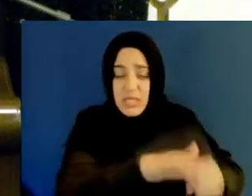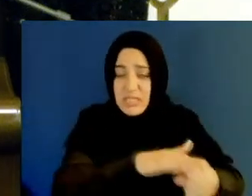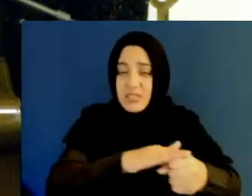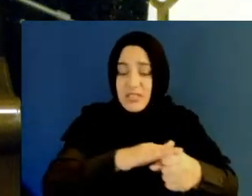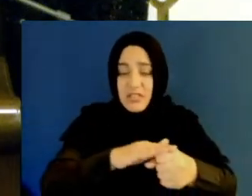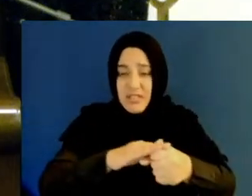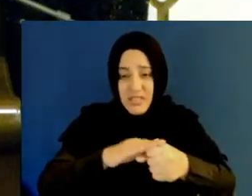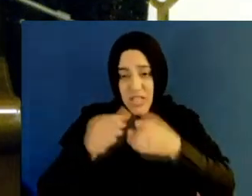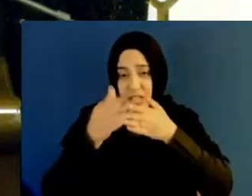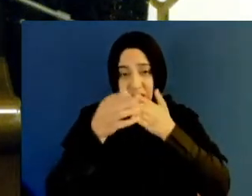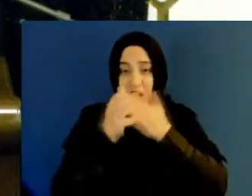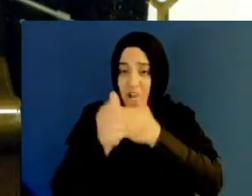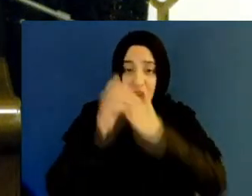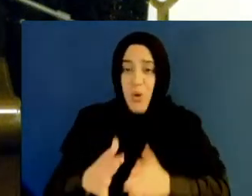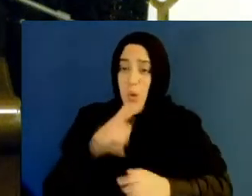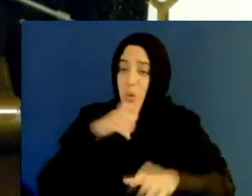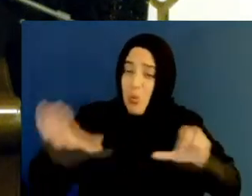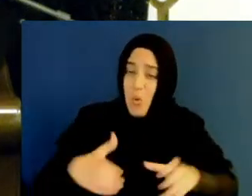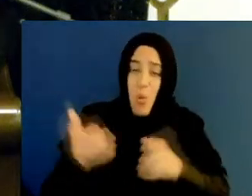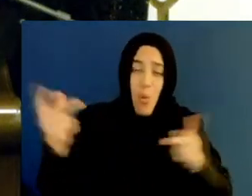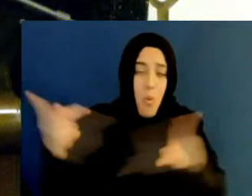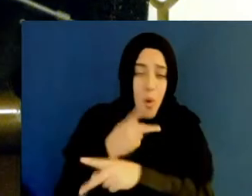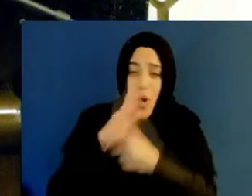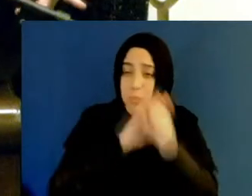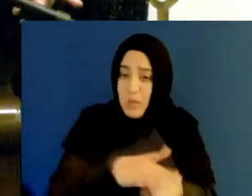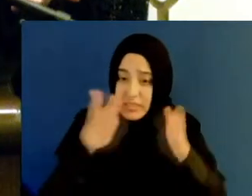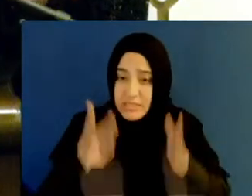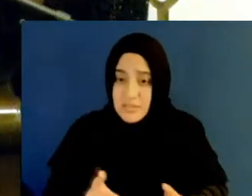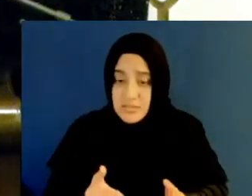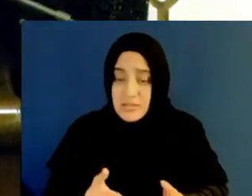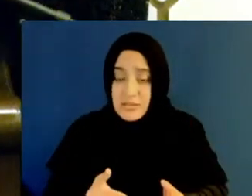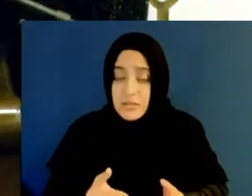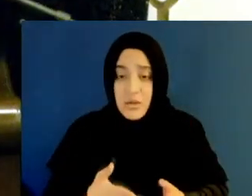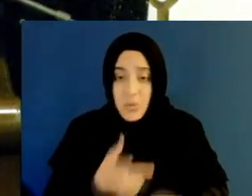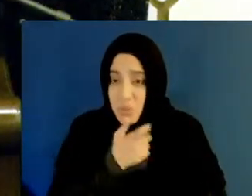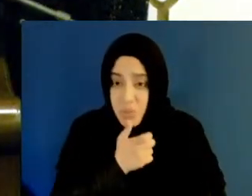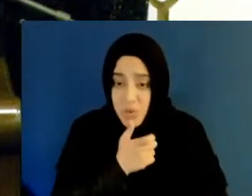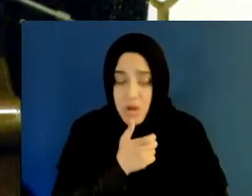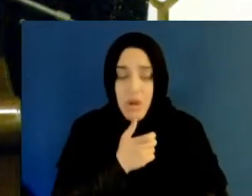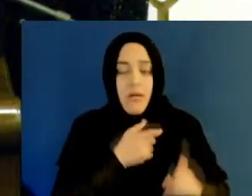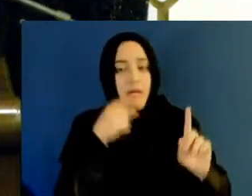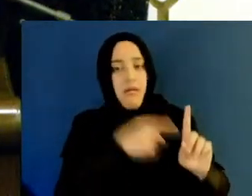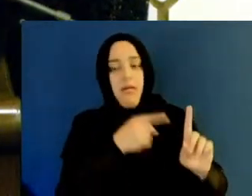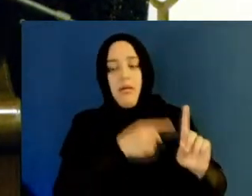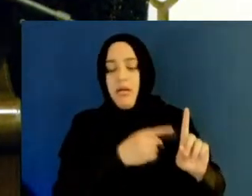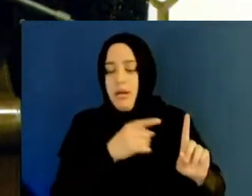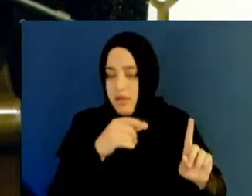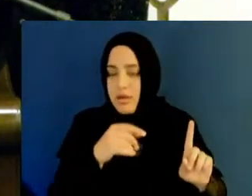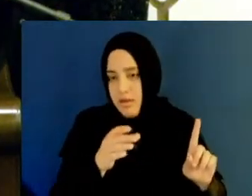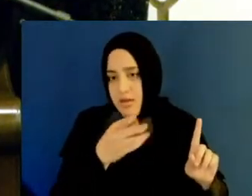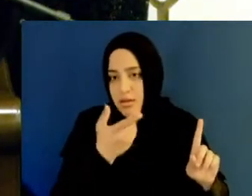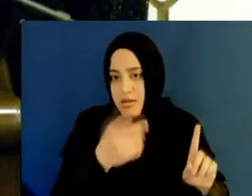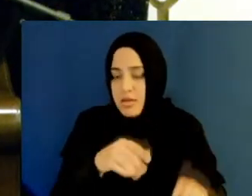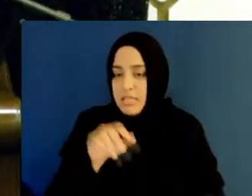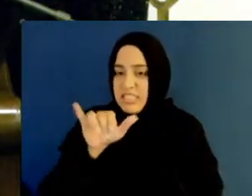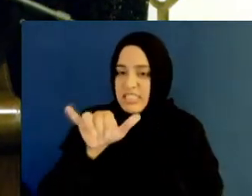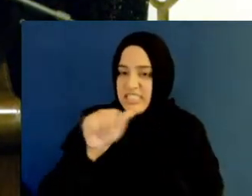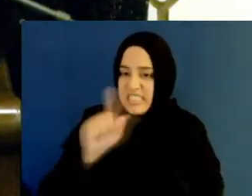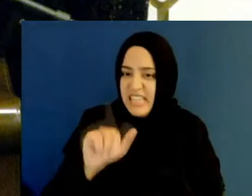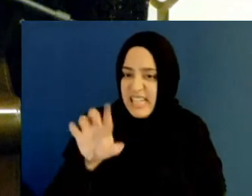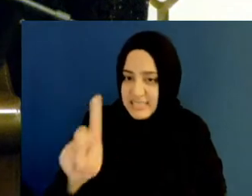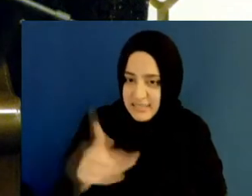to be not against any normal sultan who is a ja'ir, not any normal oppressor. The person